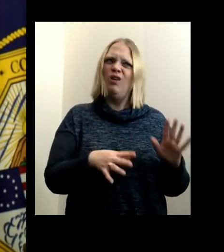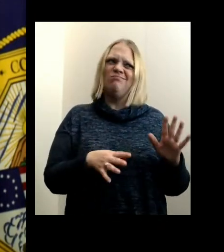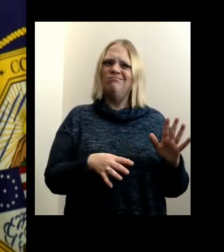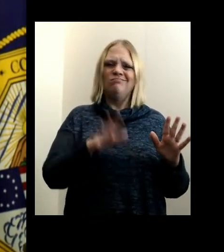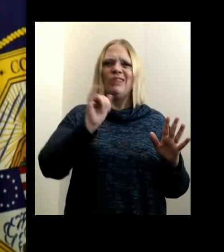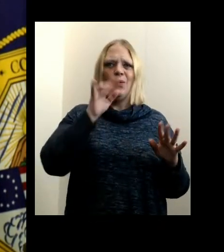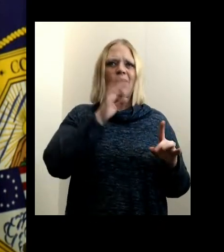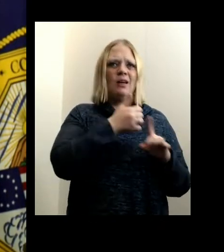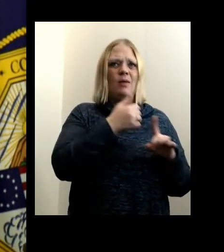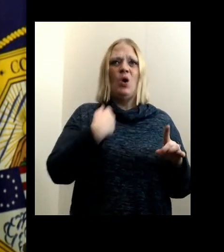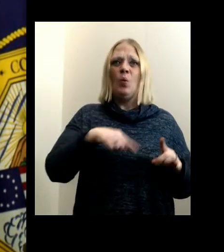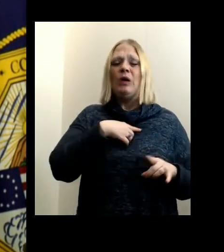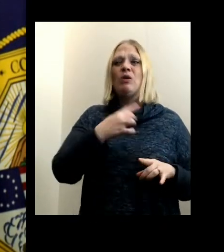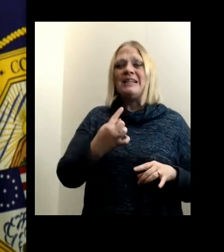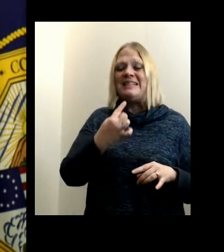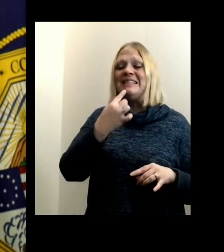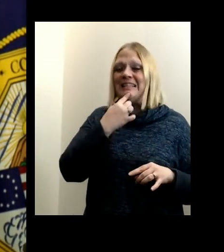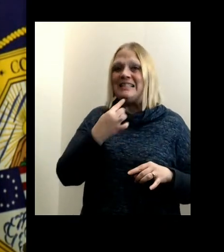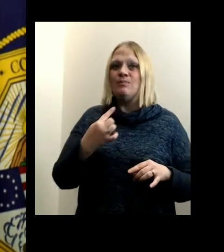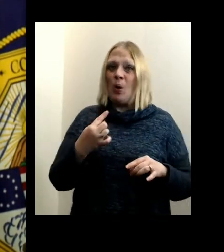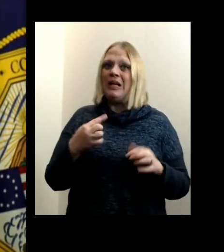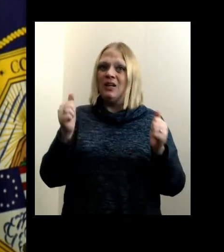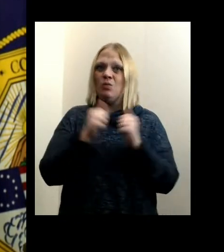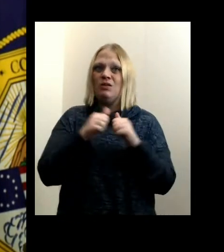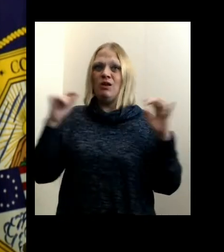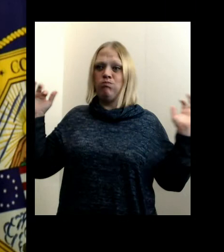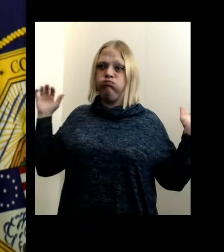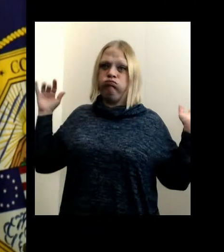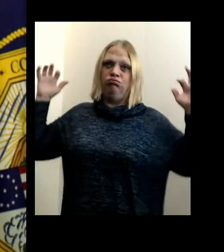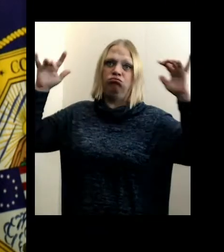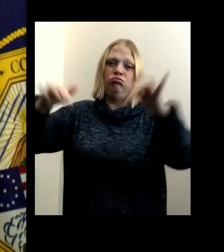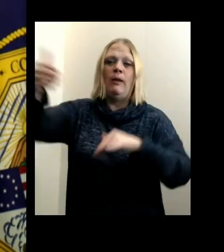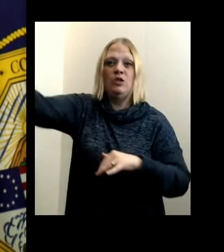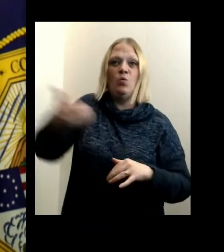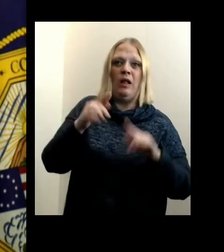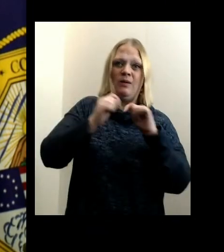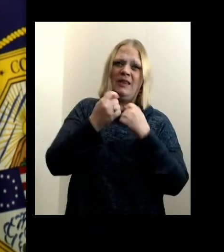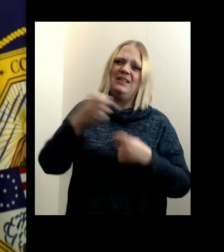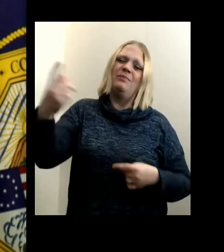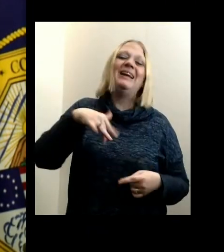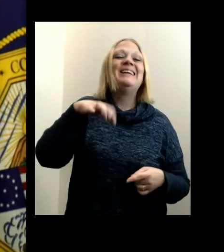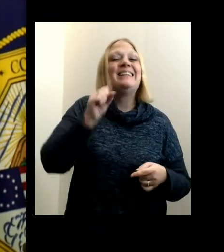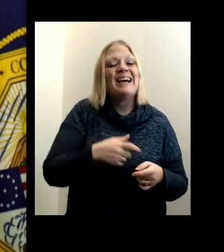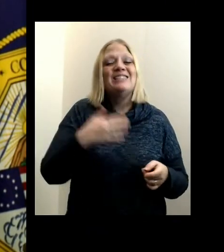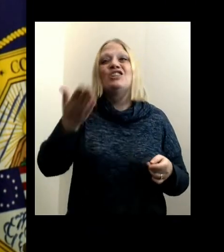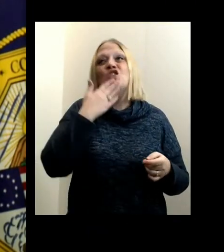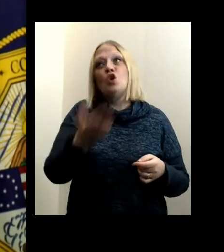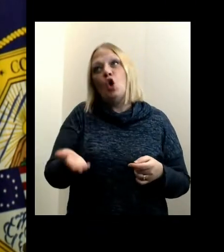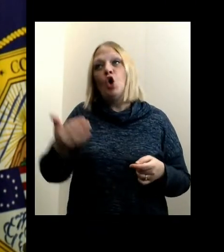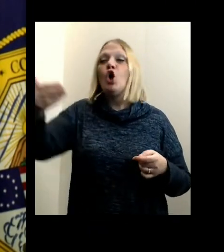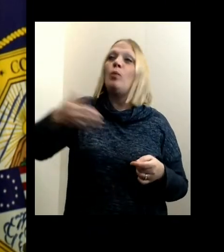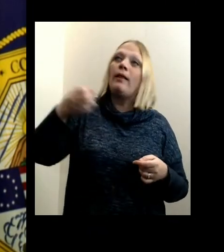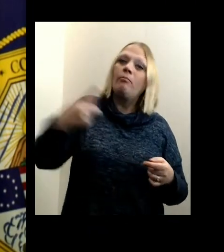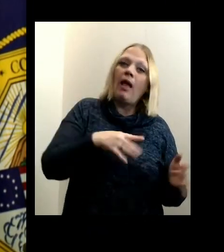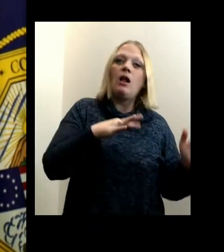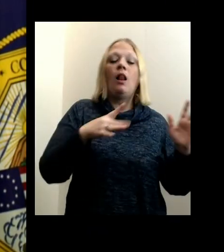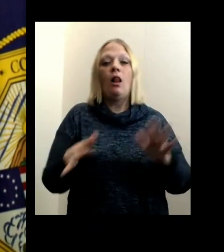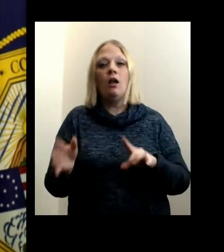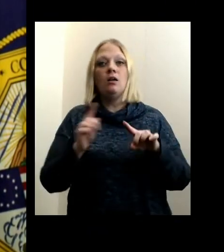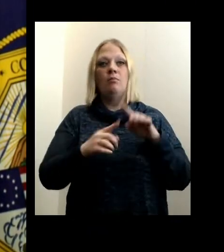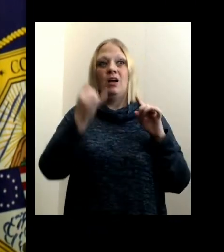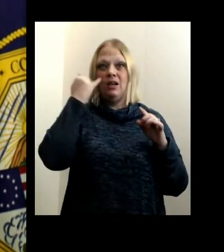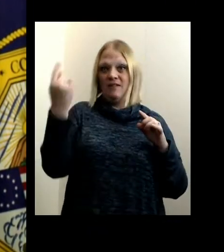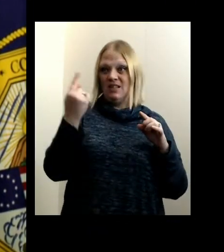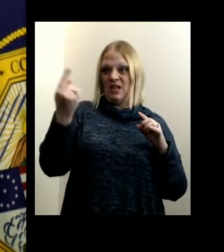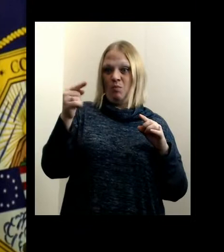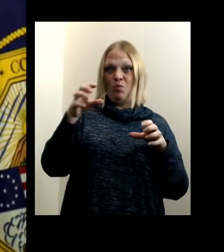disappointed about what we saw with regards to the mass gathering to welcome the team back. You know, it's good to welcome the team back, but if somebody in that